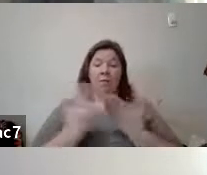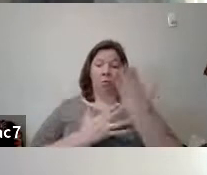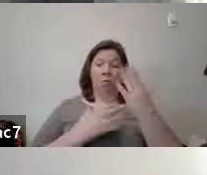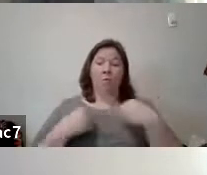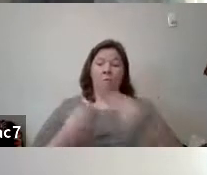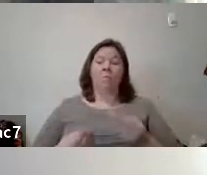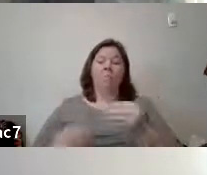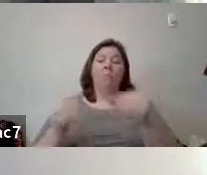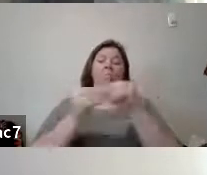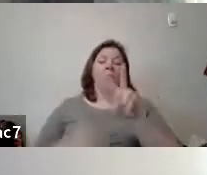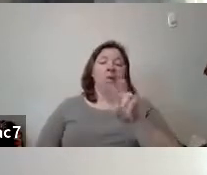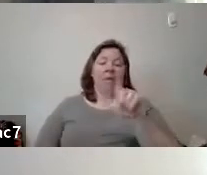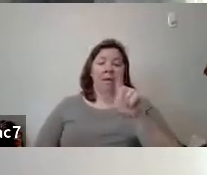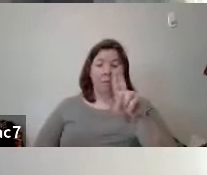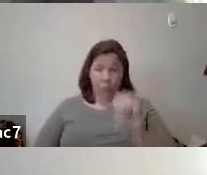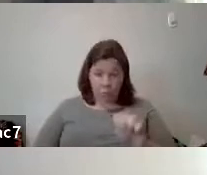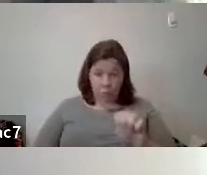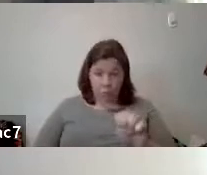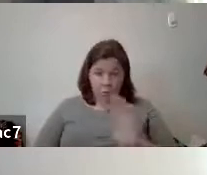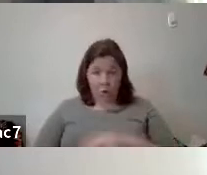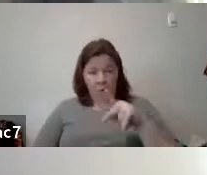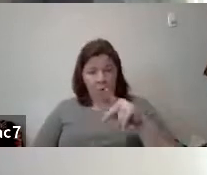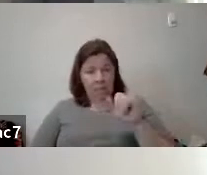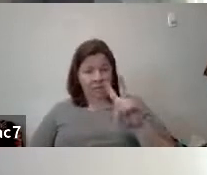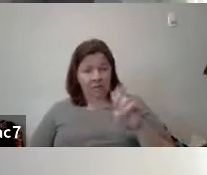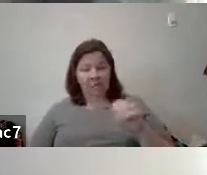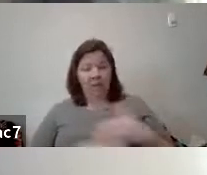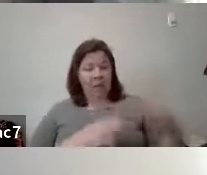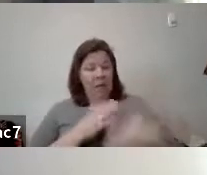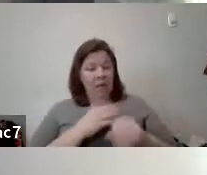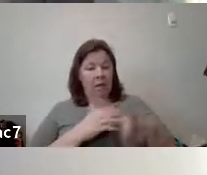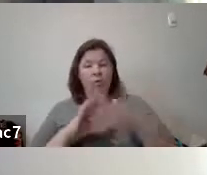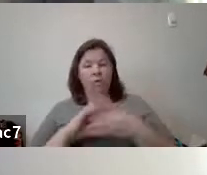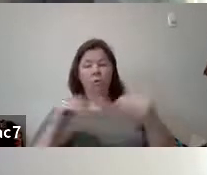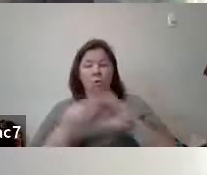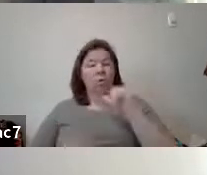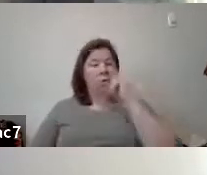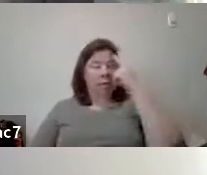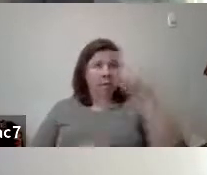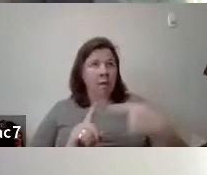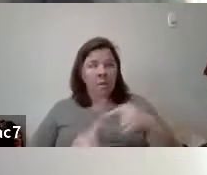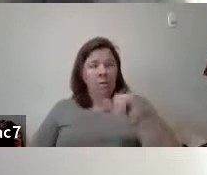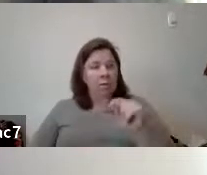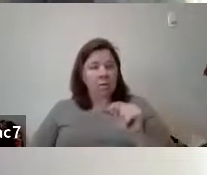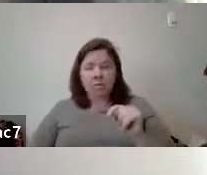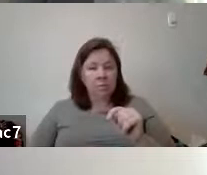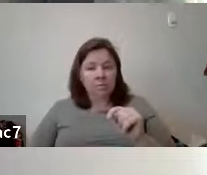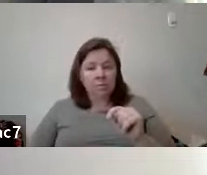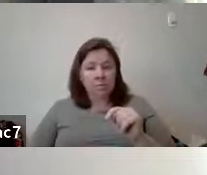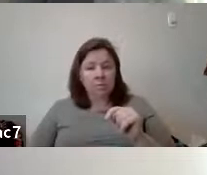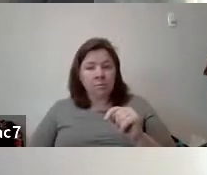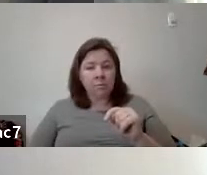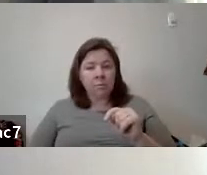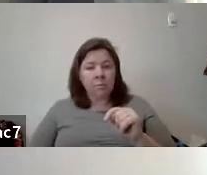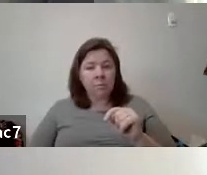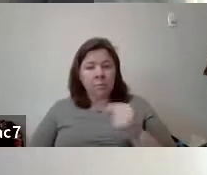being an ONPASSIVE co-founder. Period. End of story. Do not think about it. Follow that code that Richard Branson has said. I